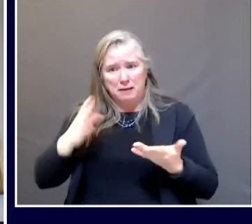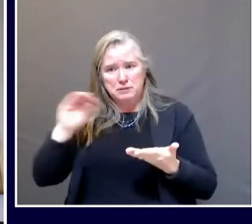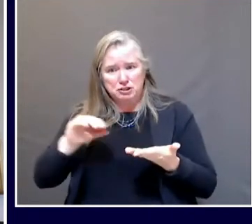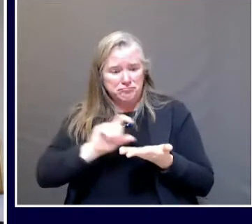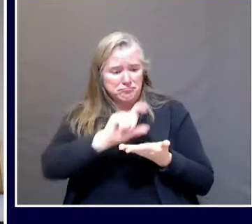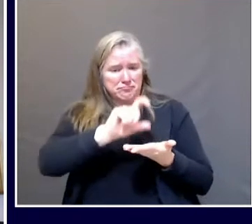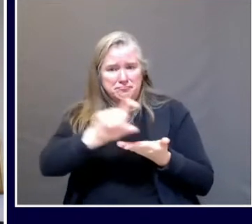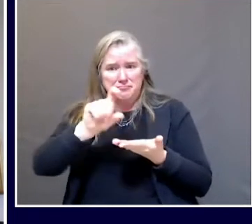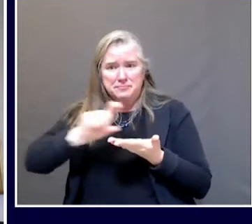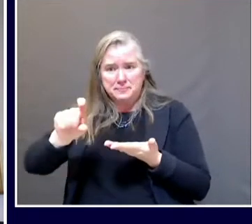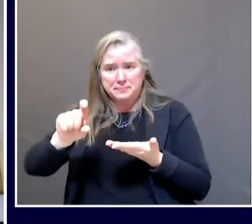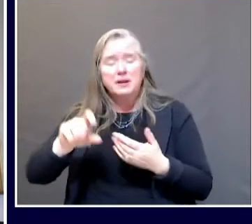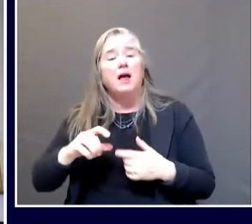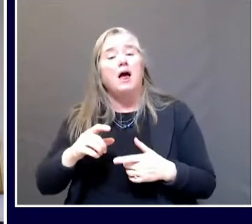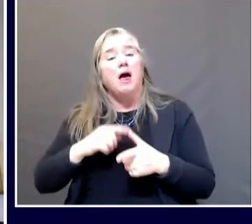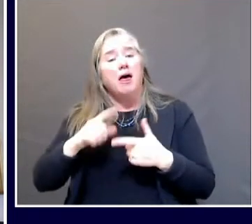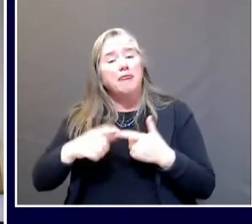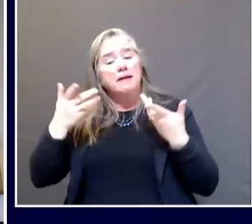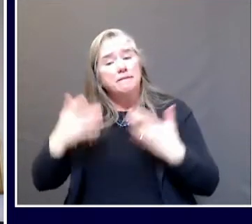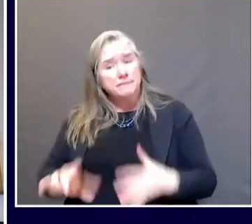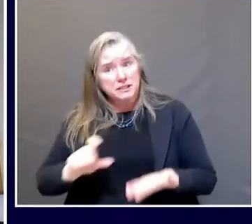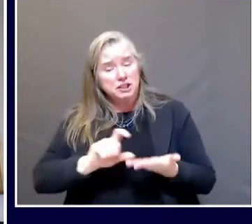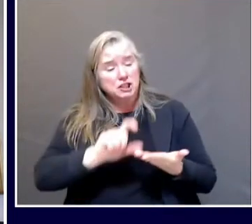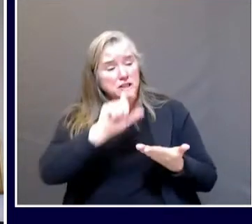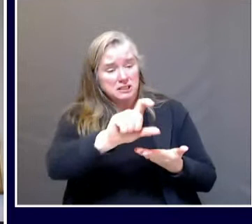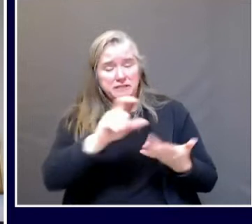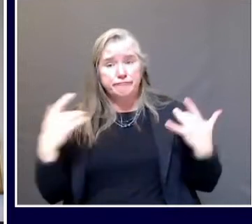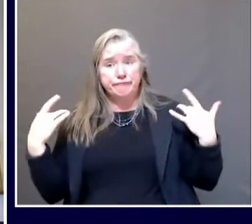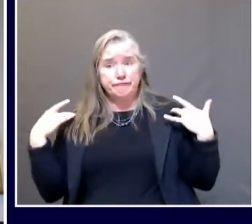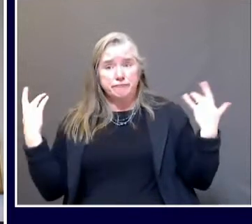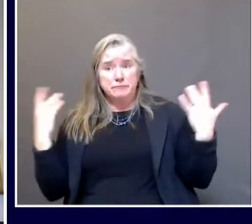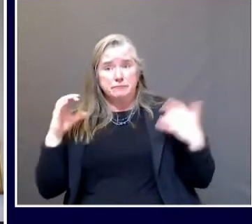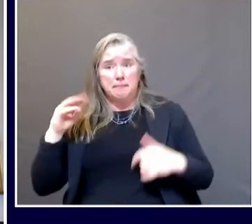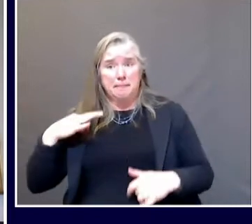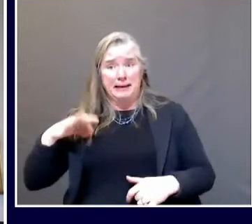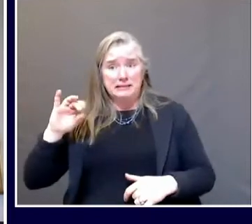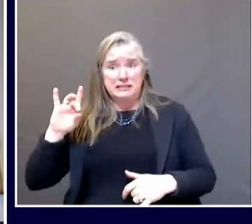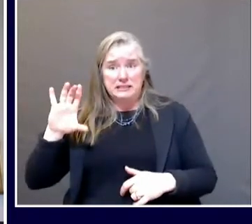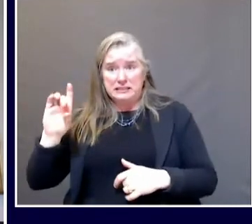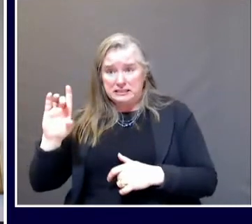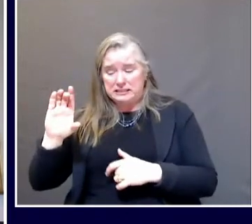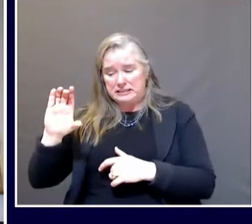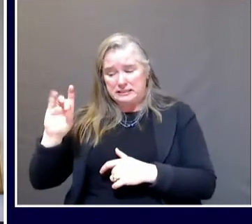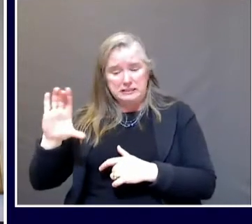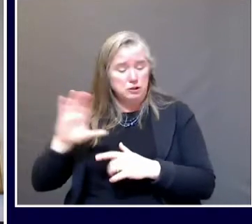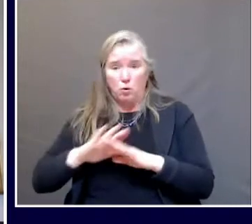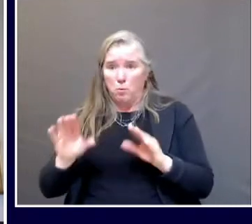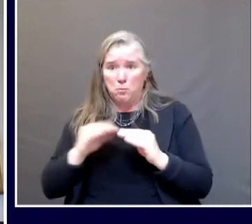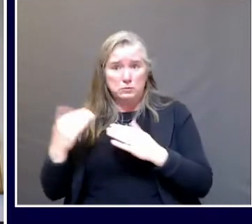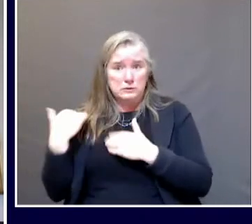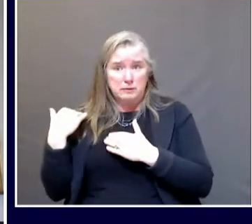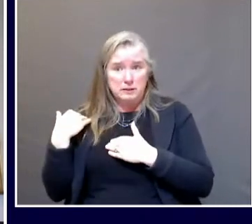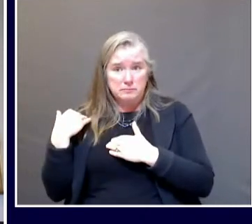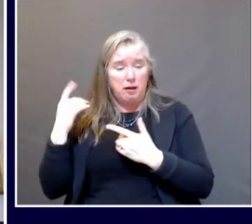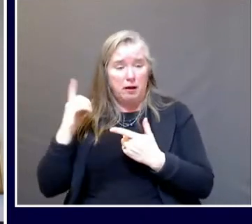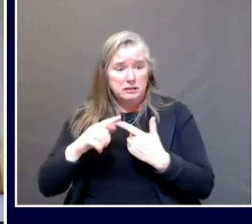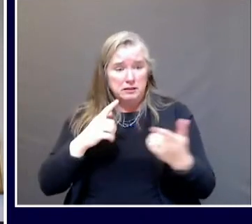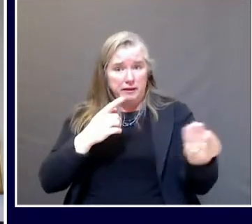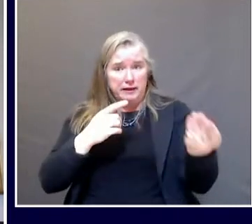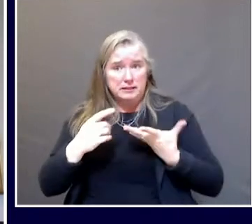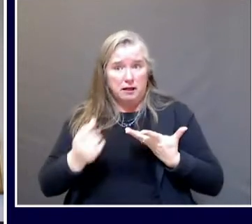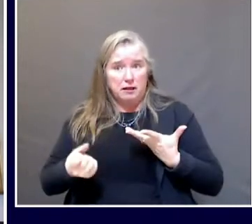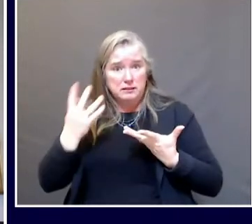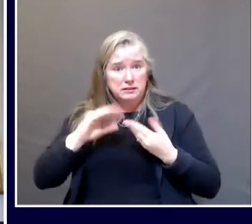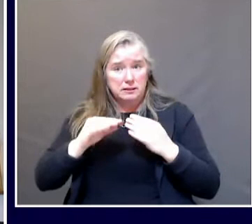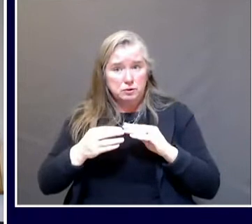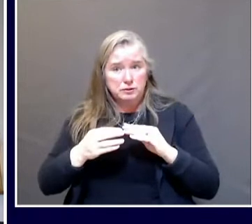the CDC's involvement with who gets the vaccine once it actually is in the hand of the pharmacies until you hear back how many they've given out?